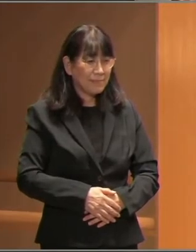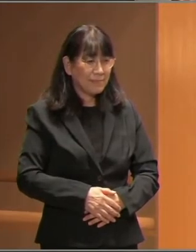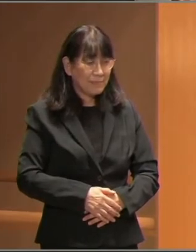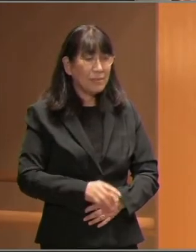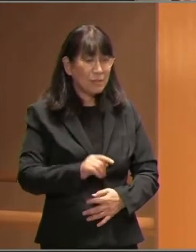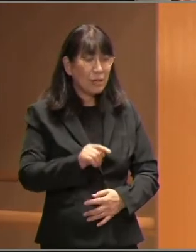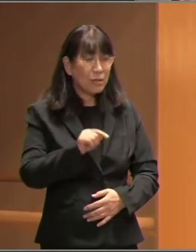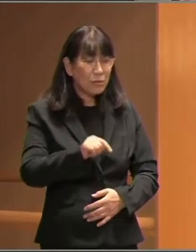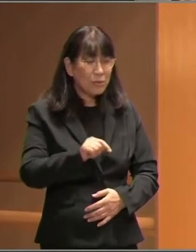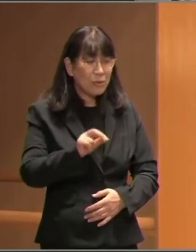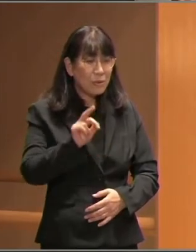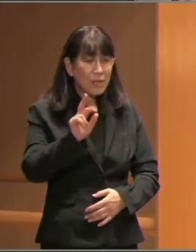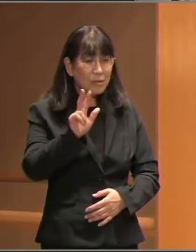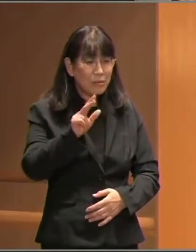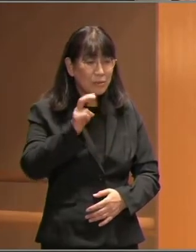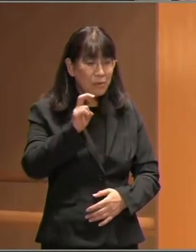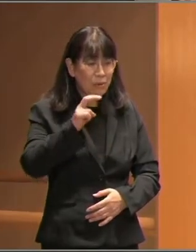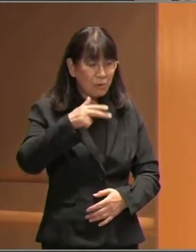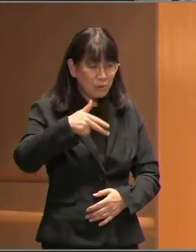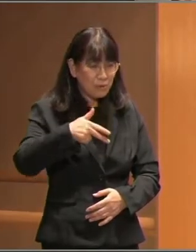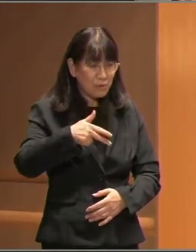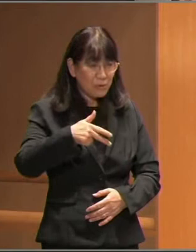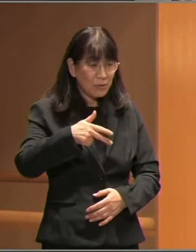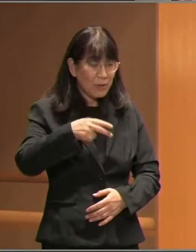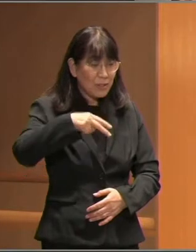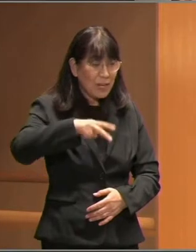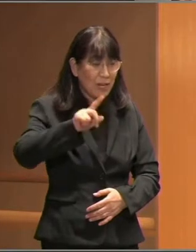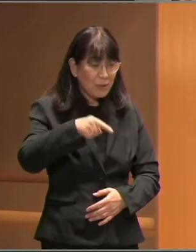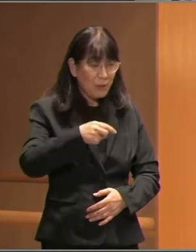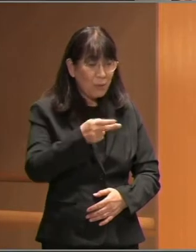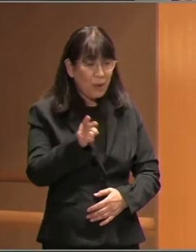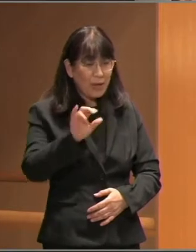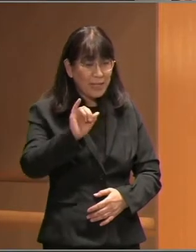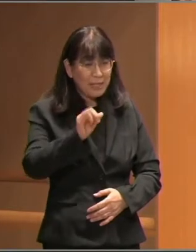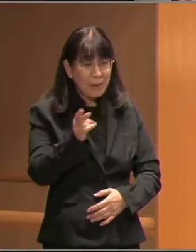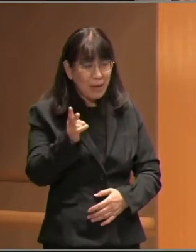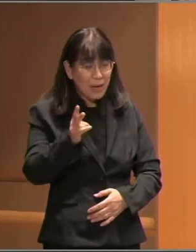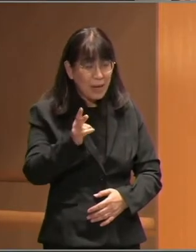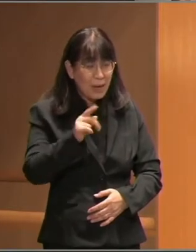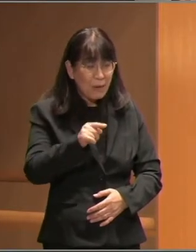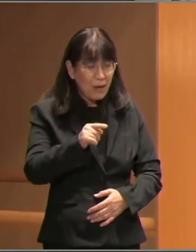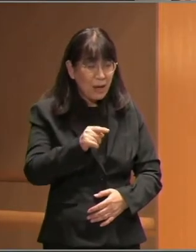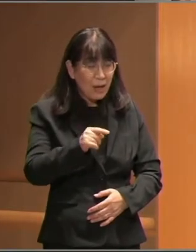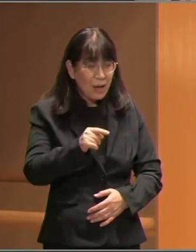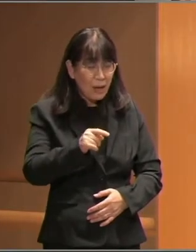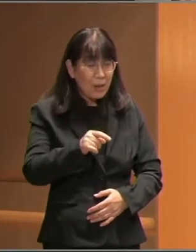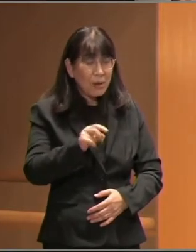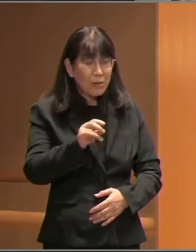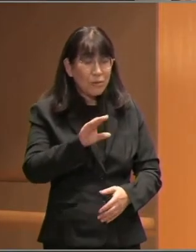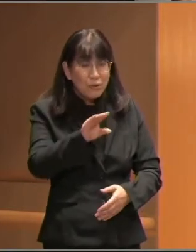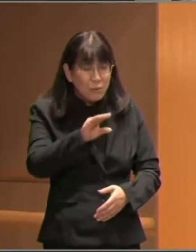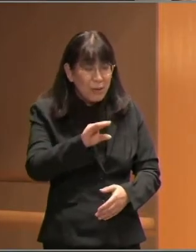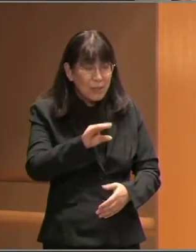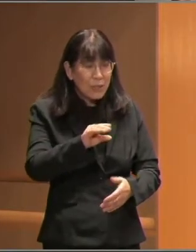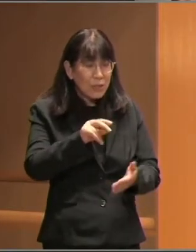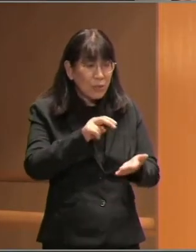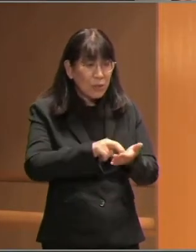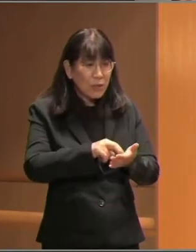Then what is the cellulose nanofiber benefit in automobile industry or field?